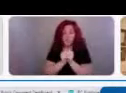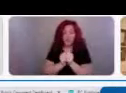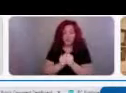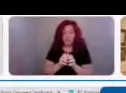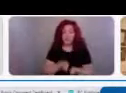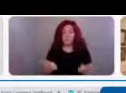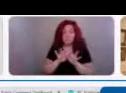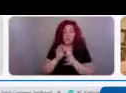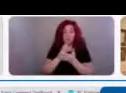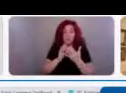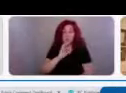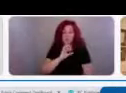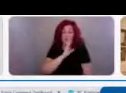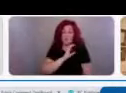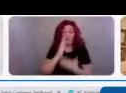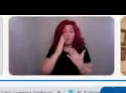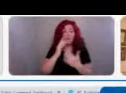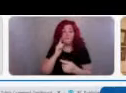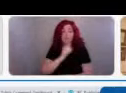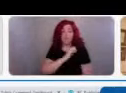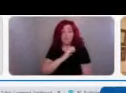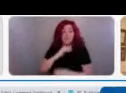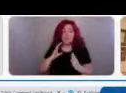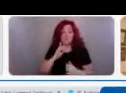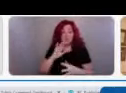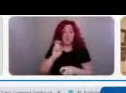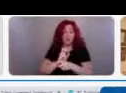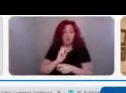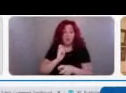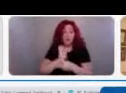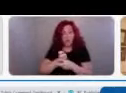for all the hard work you're doing and for listening to me today